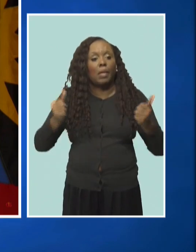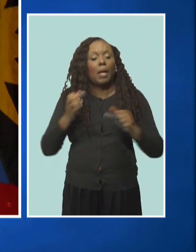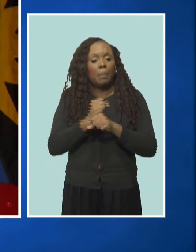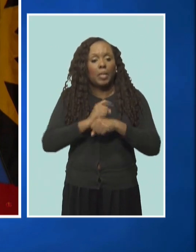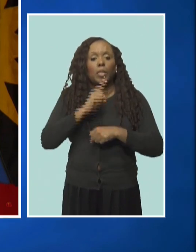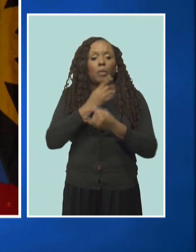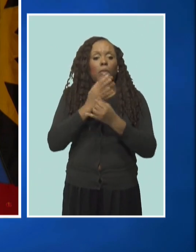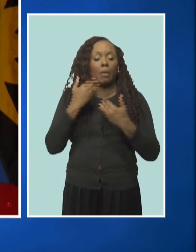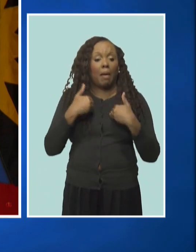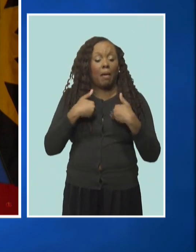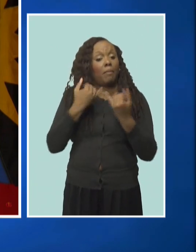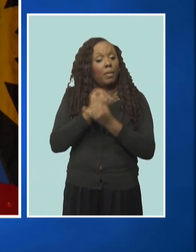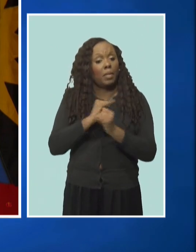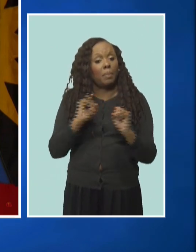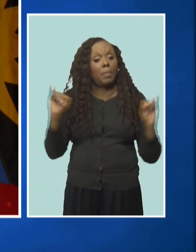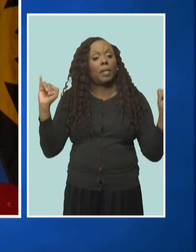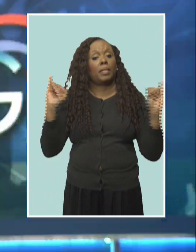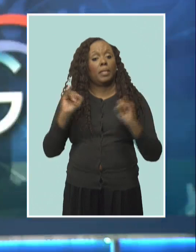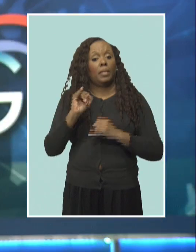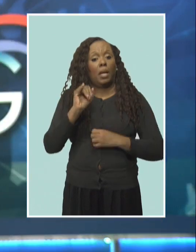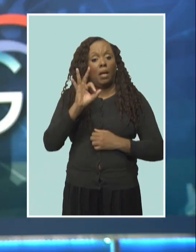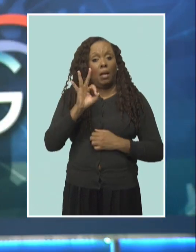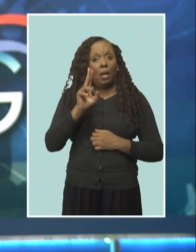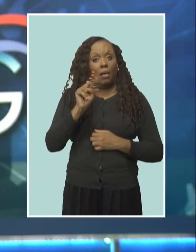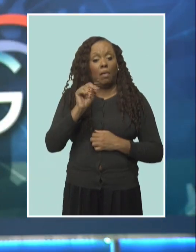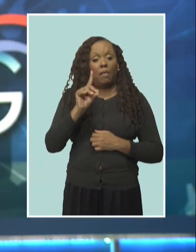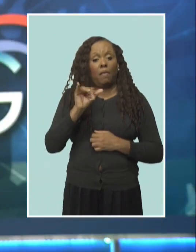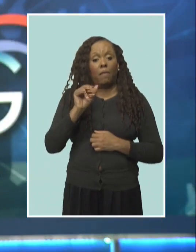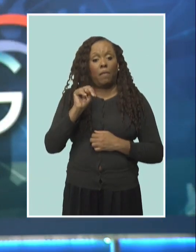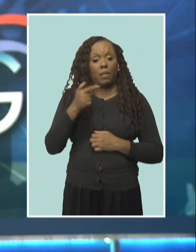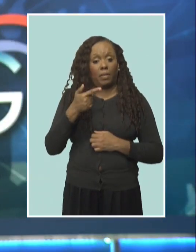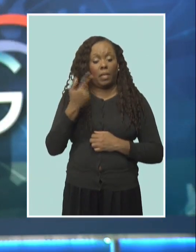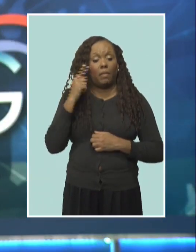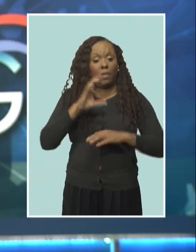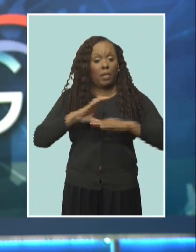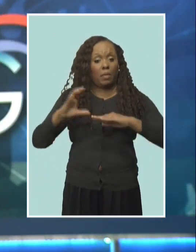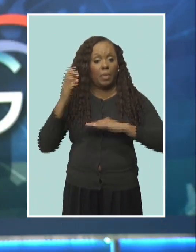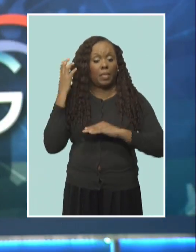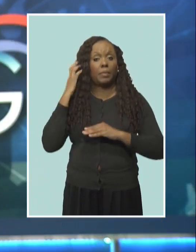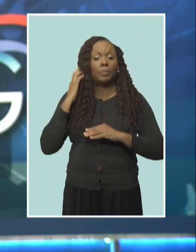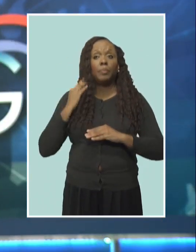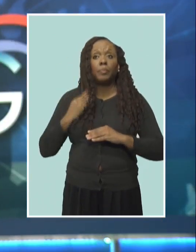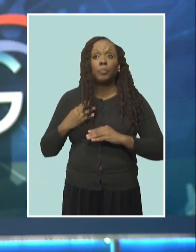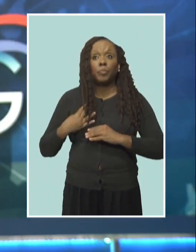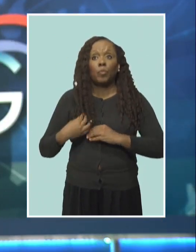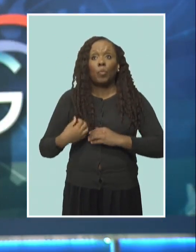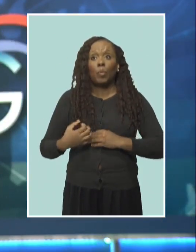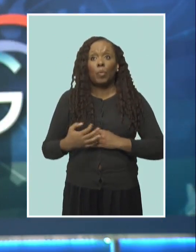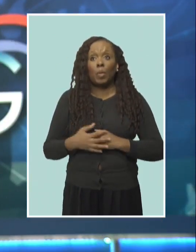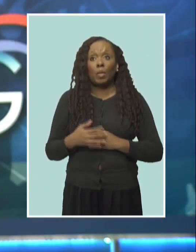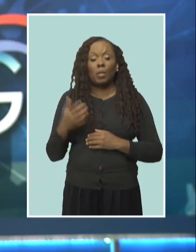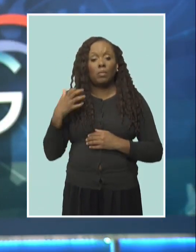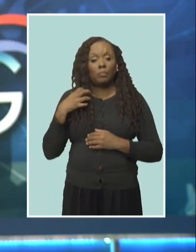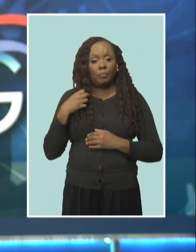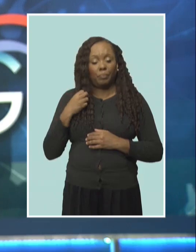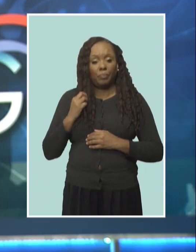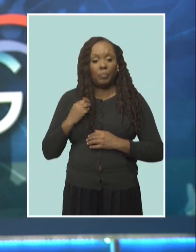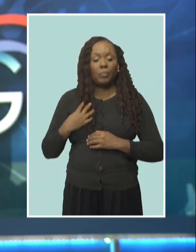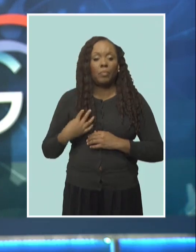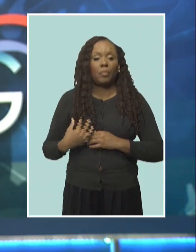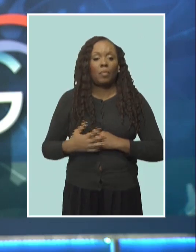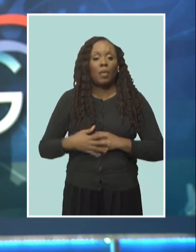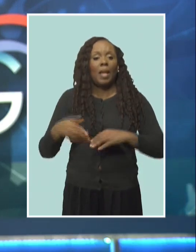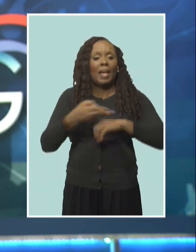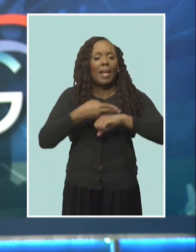funding of this Caribbean community. Pia Maudsley adds the people of Haiti must be at the center of the matters